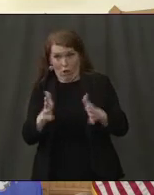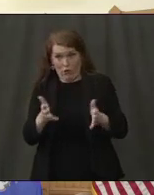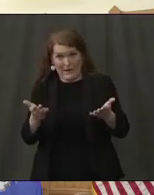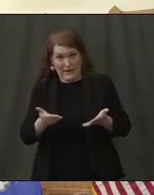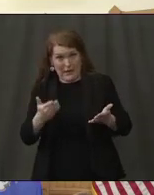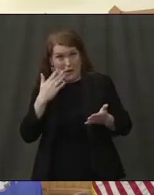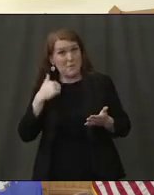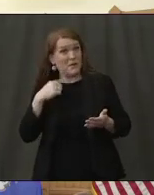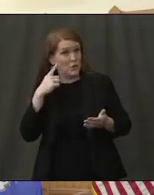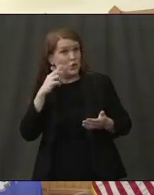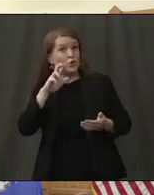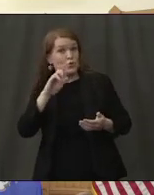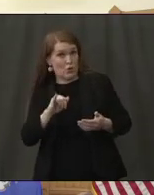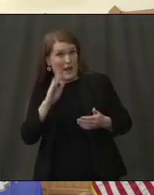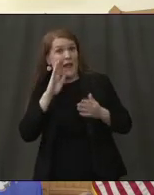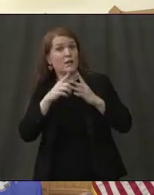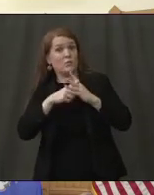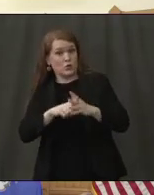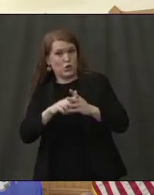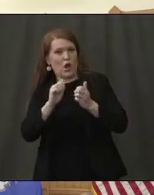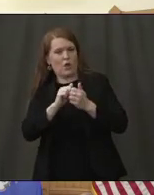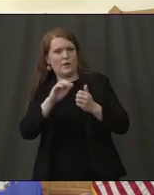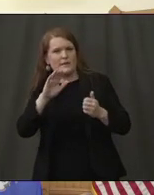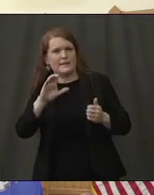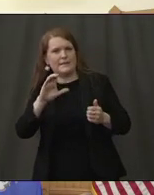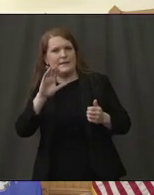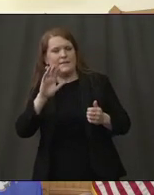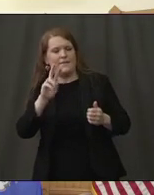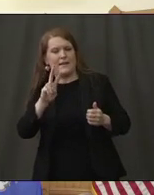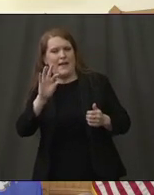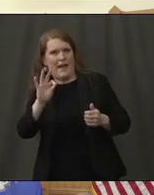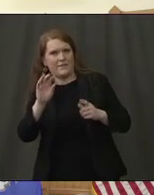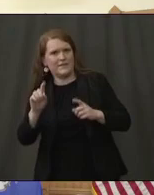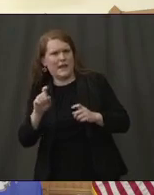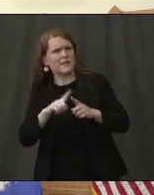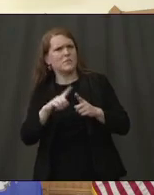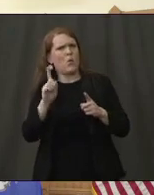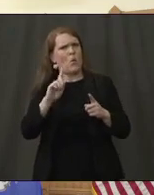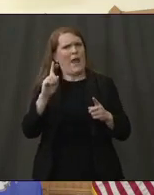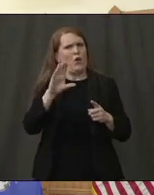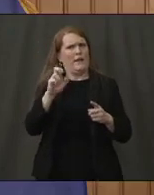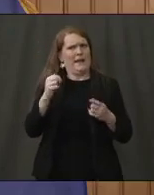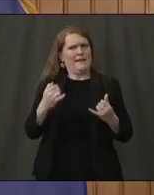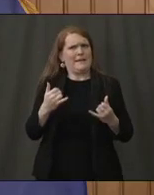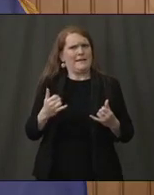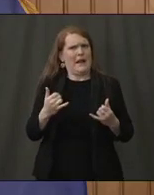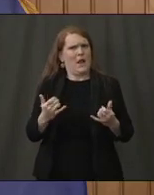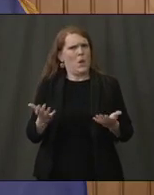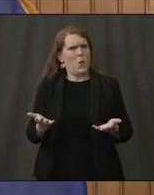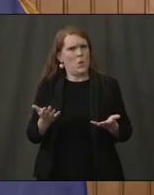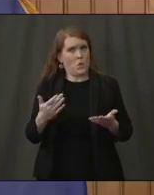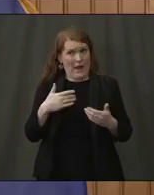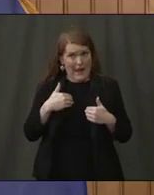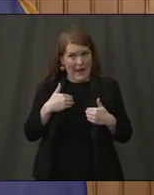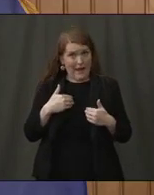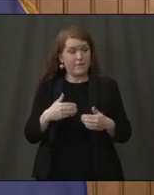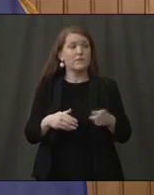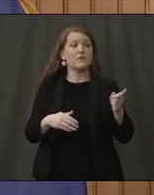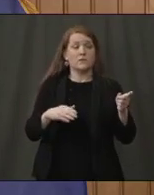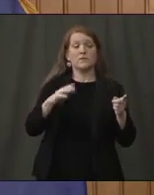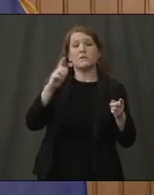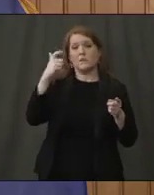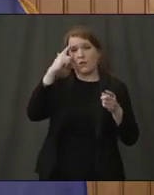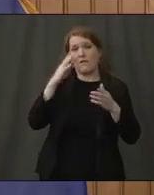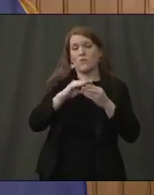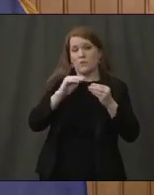in conjunction with CVS. Where do we stand on those 15-minute tests? I certainly know we're doing them down in